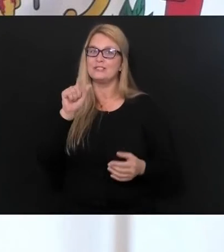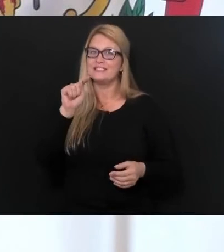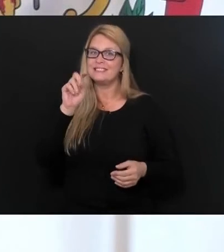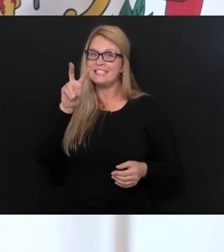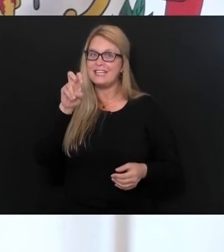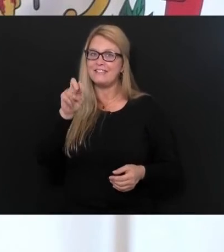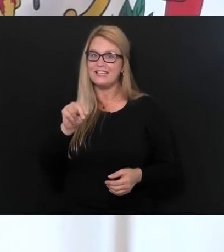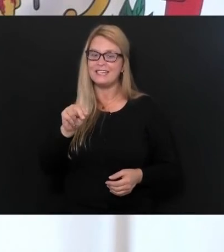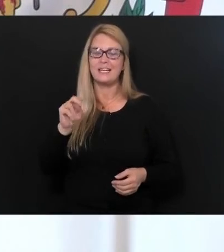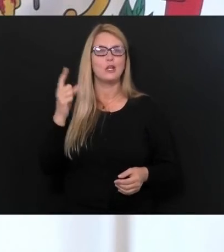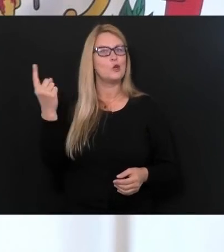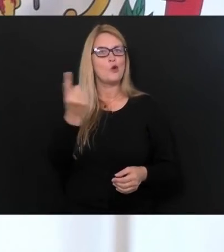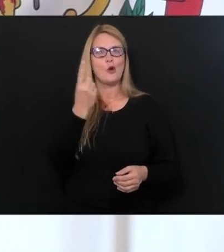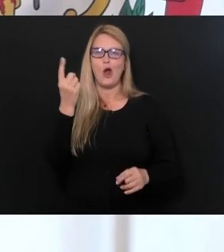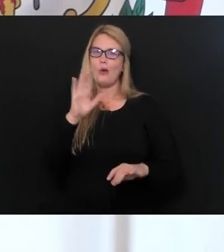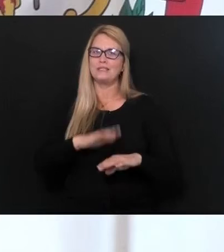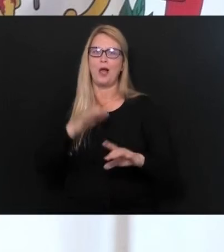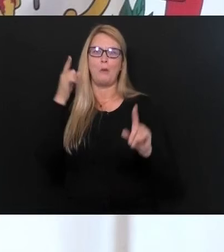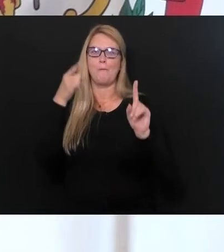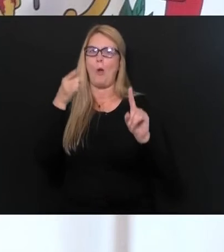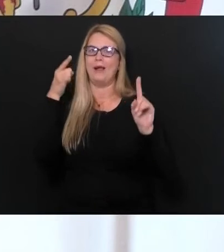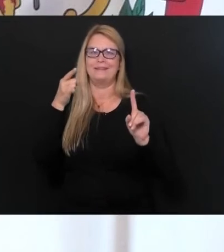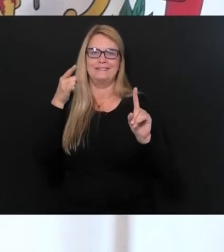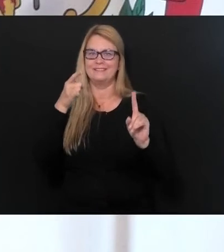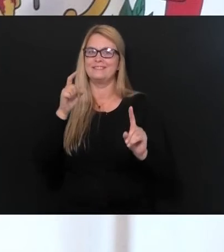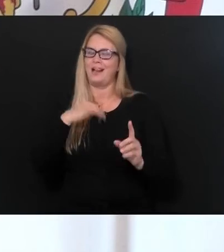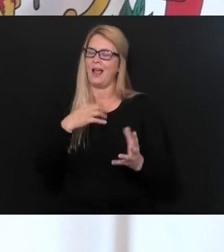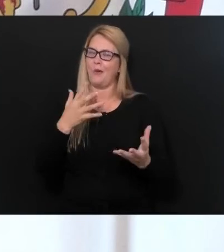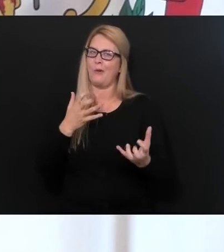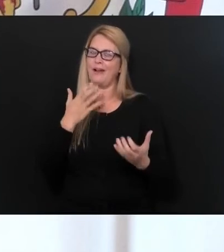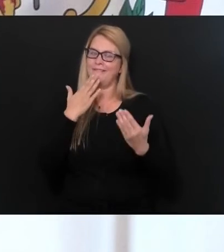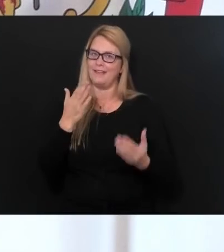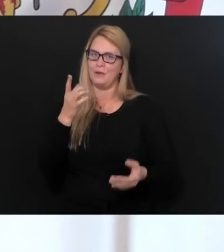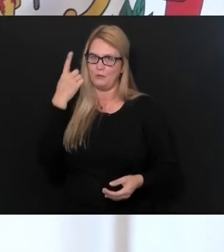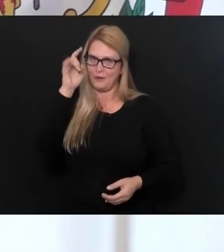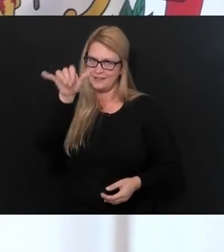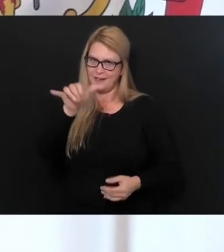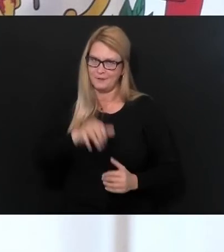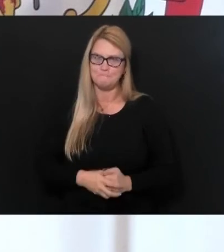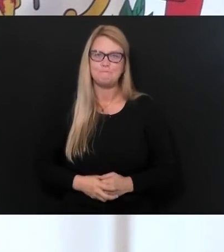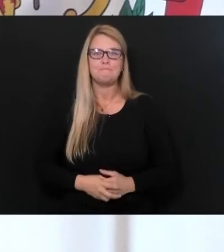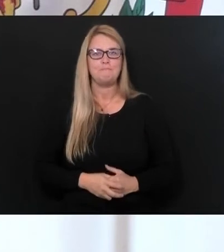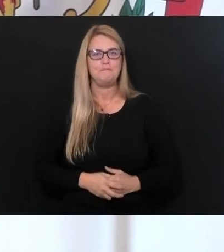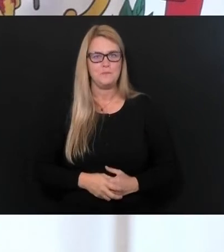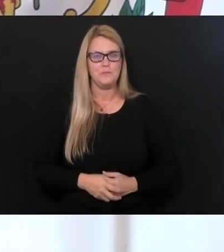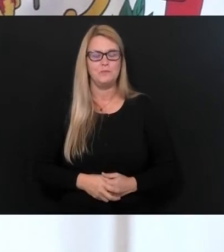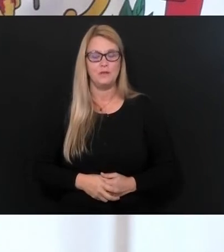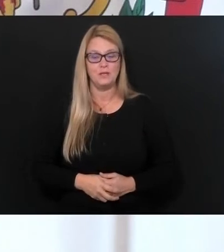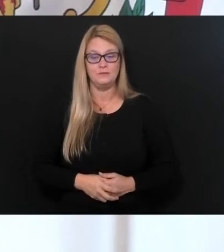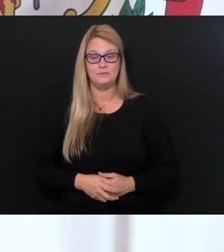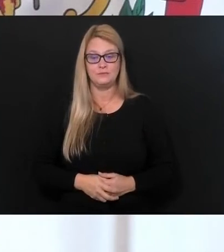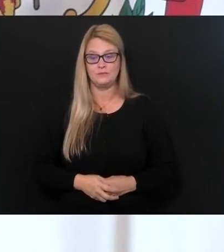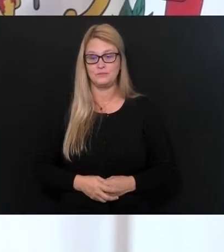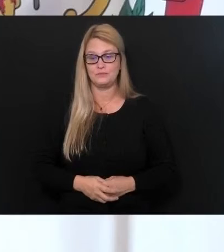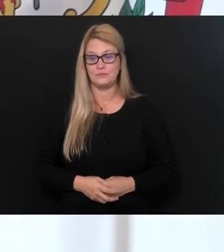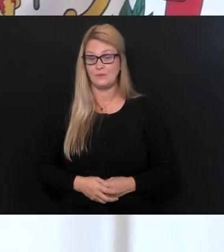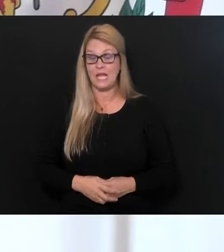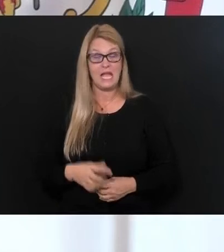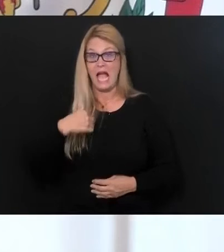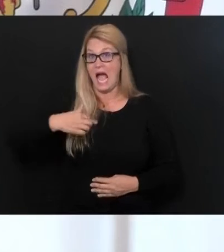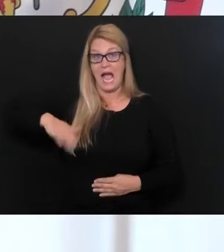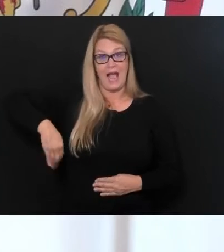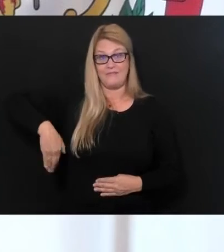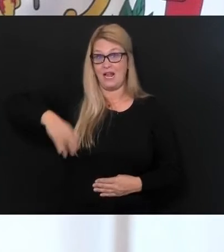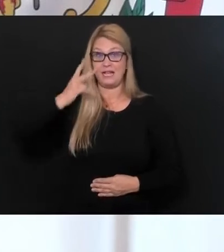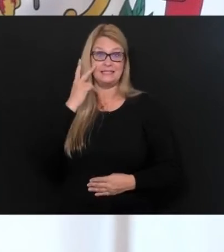on point, and I think what I know is just this, and I have not seen the